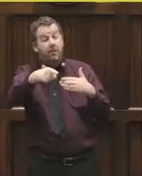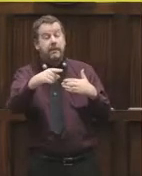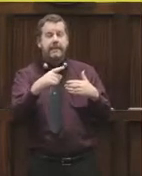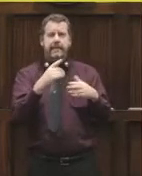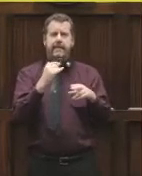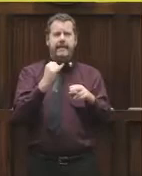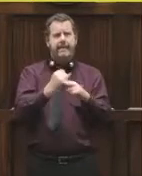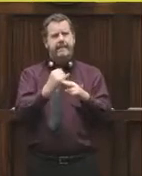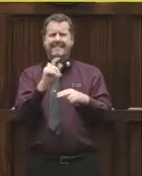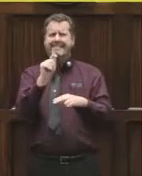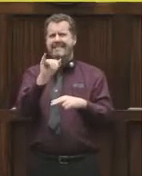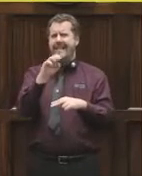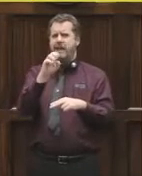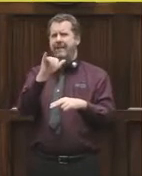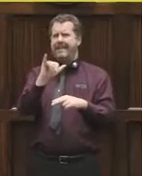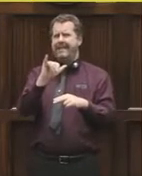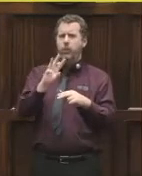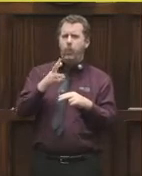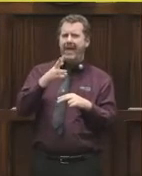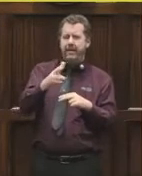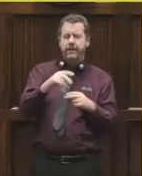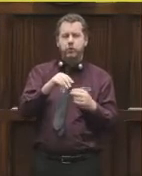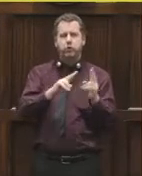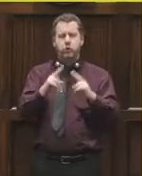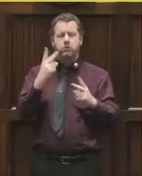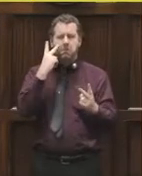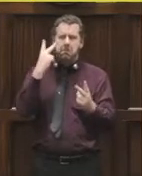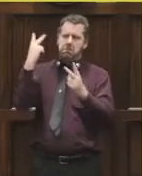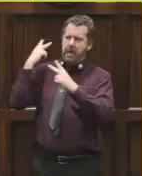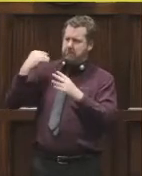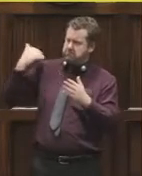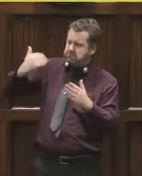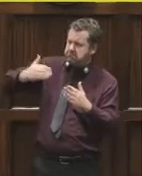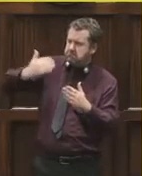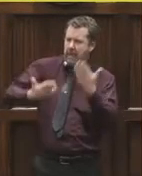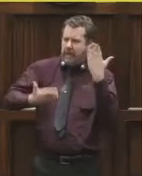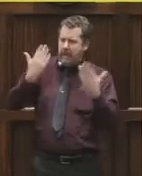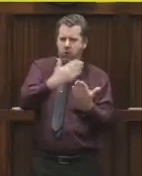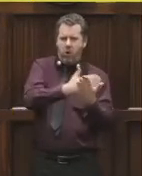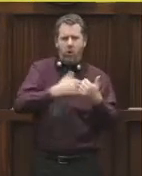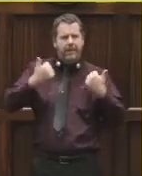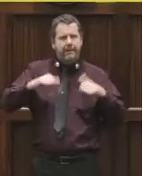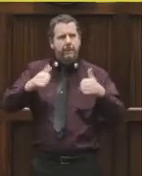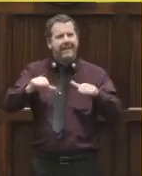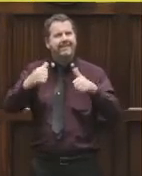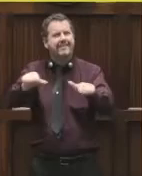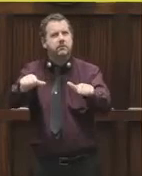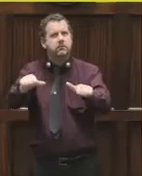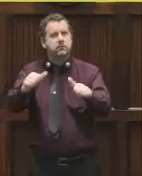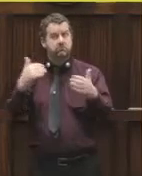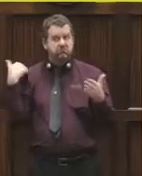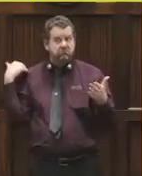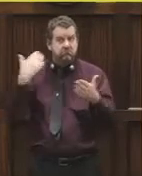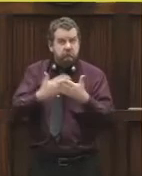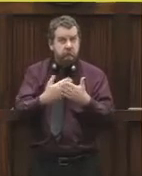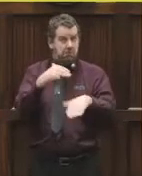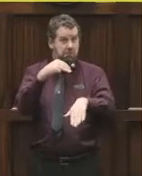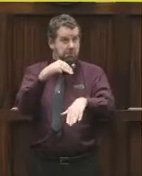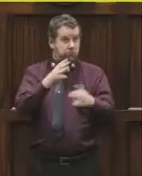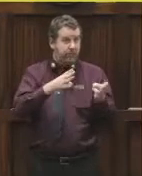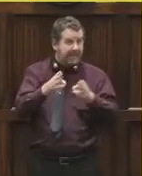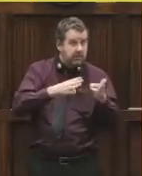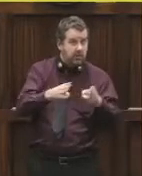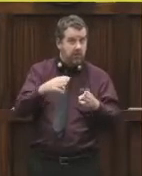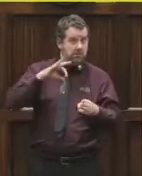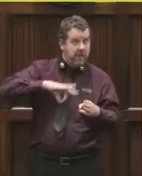manner, reflect on how it is being implemented, and that it is having practical benefits and improvement